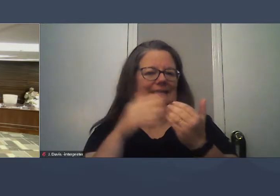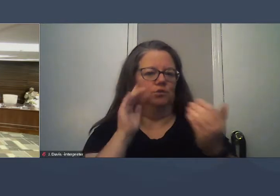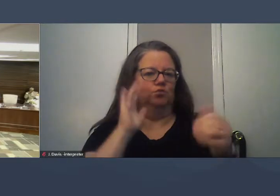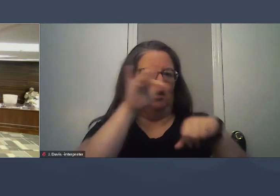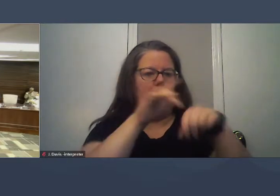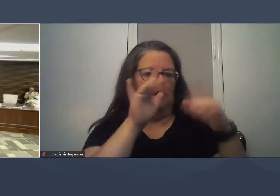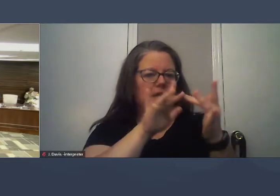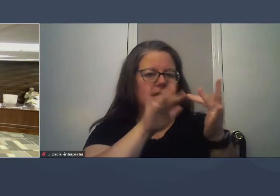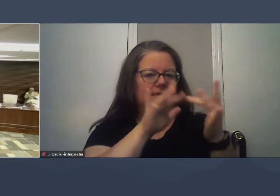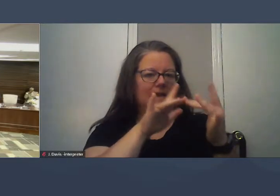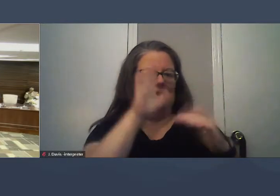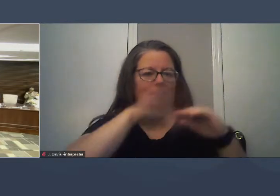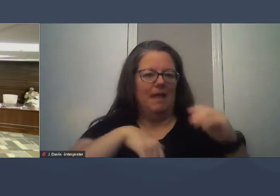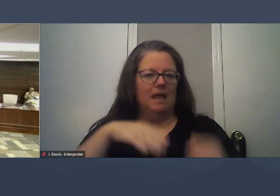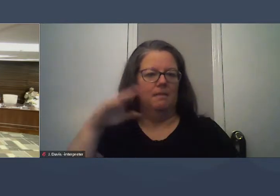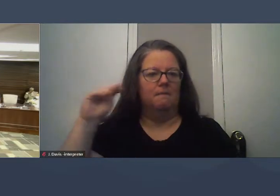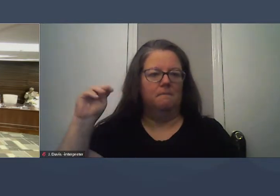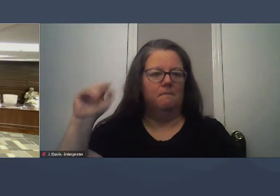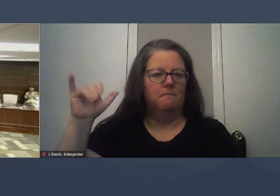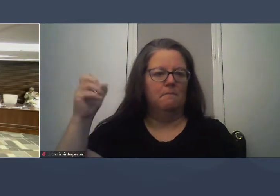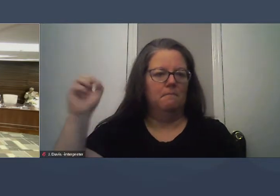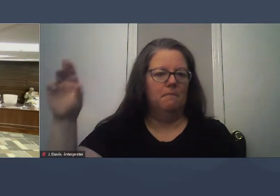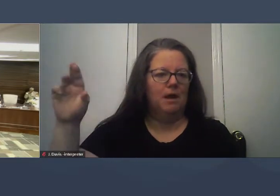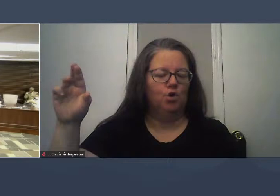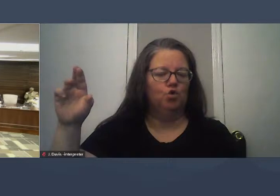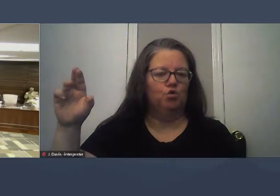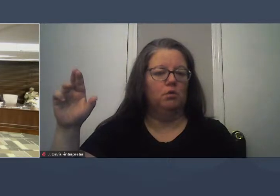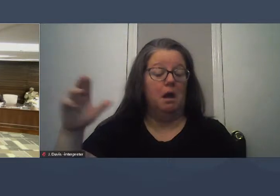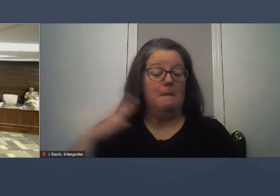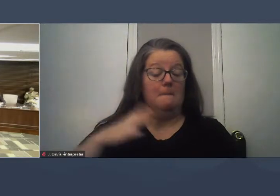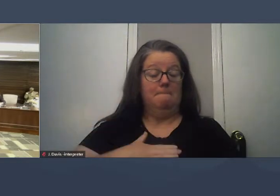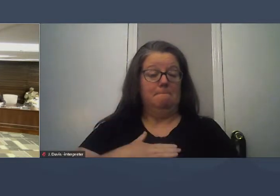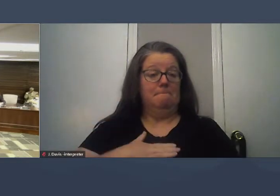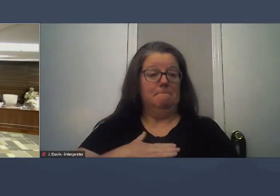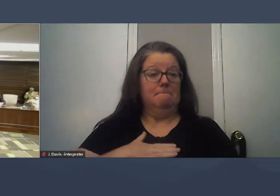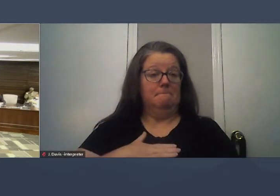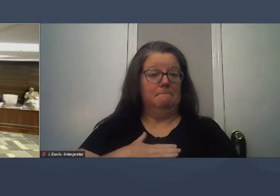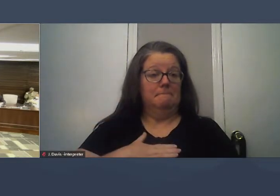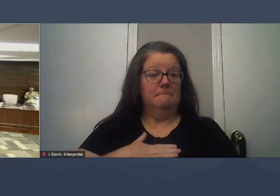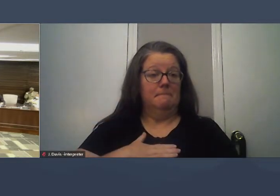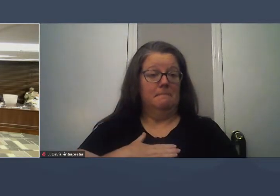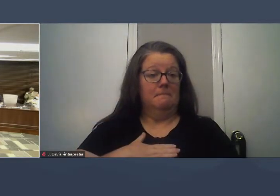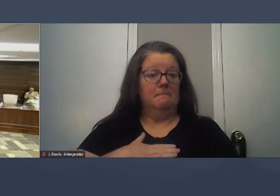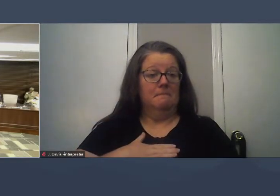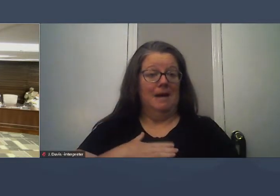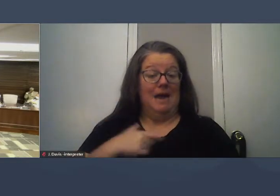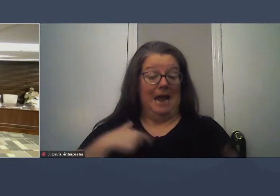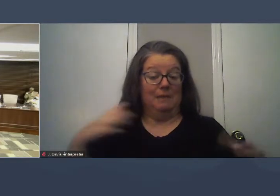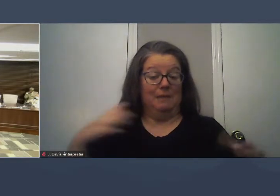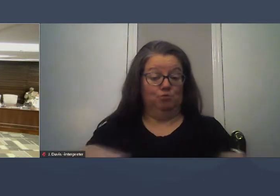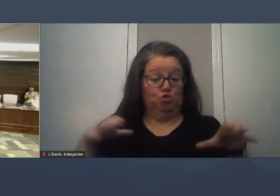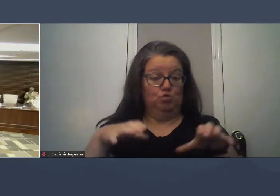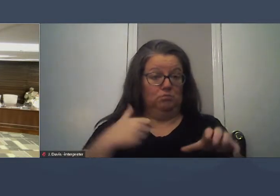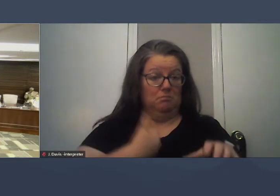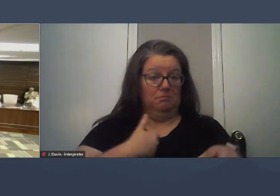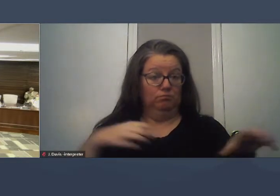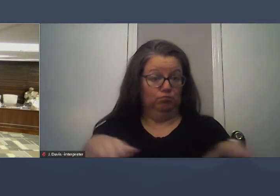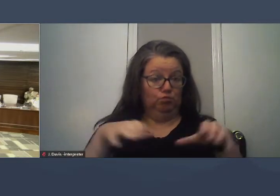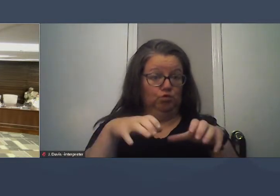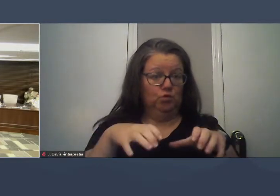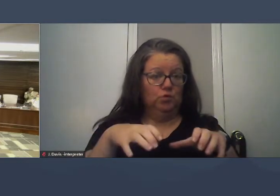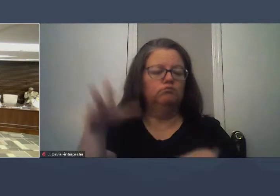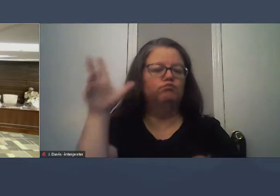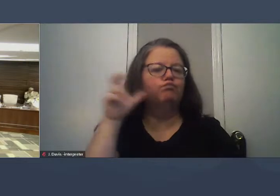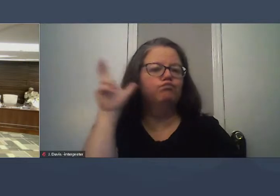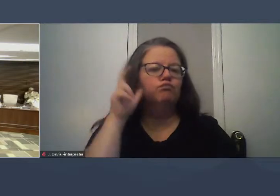the mayor may be or anybody else. And so what I'm doing with this and asking that we address this is hearing from the concerns of the